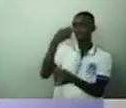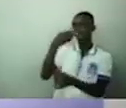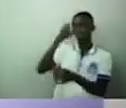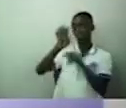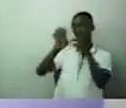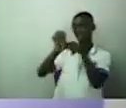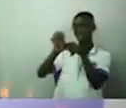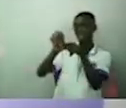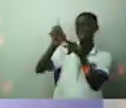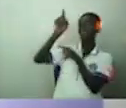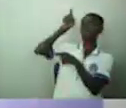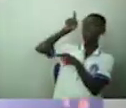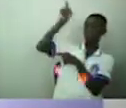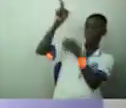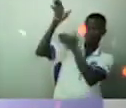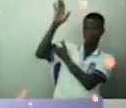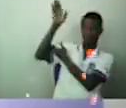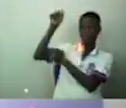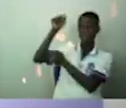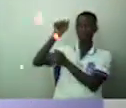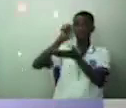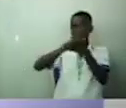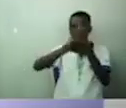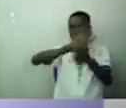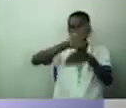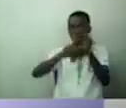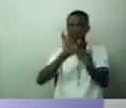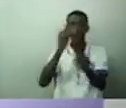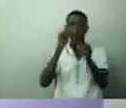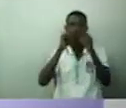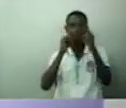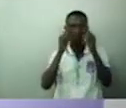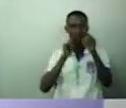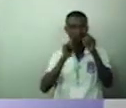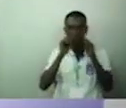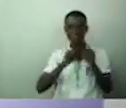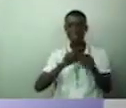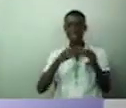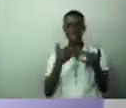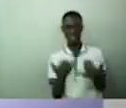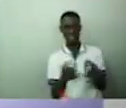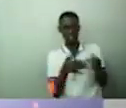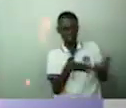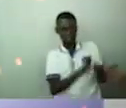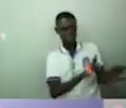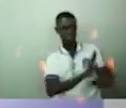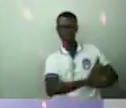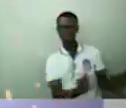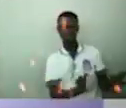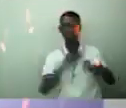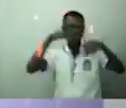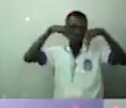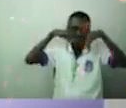he will wipe every tear from their eye, and there will be no more death or mourning or crying